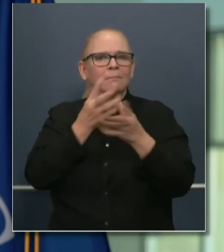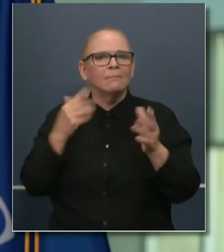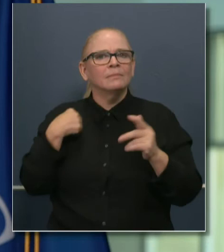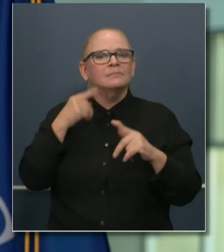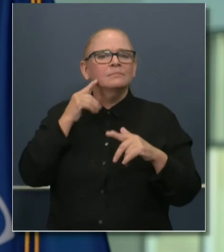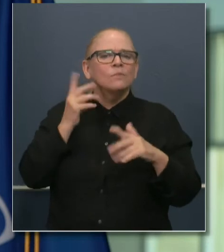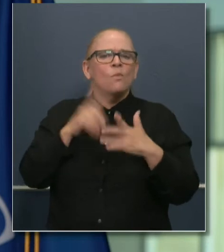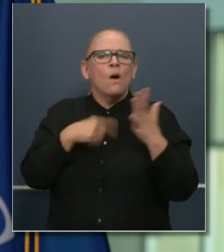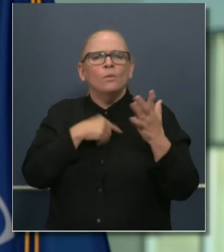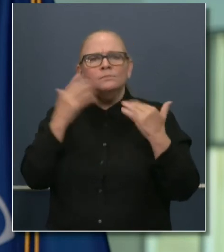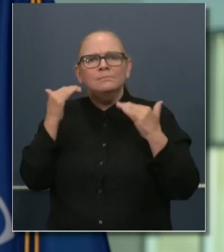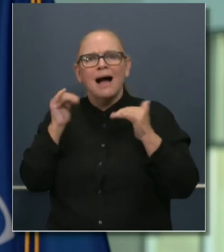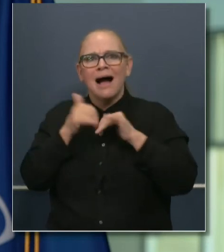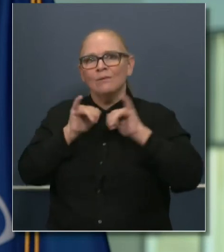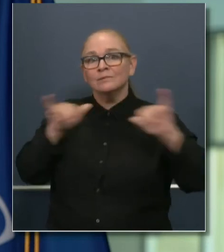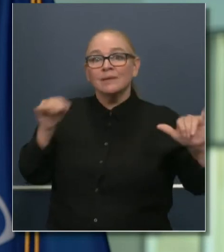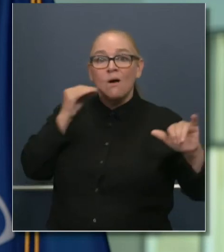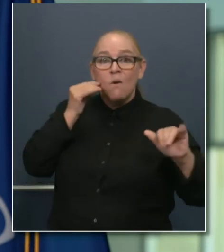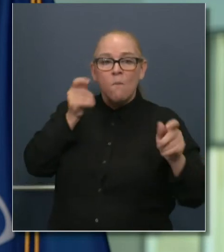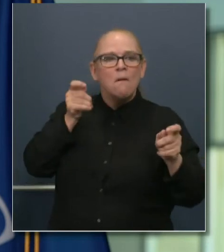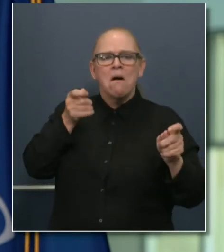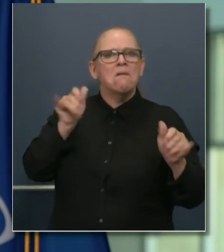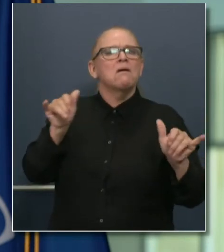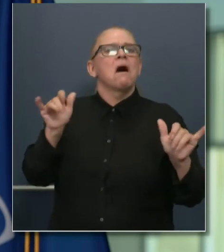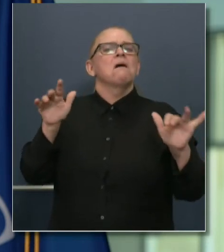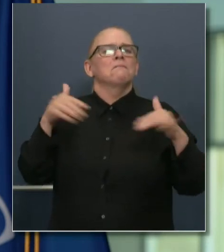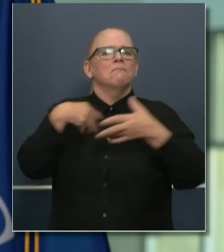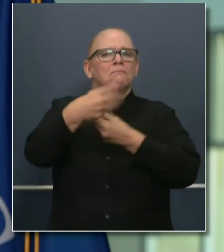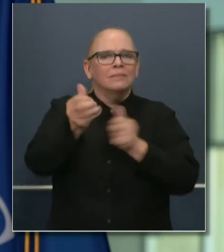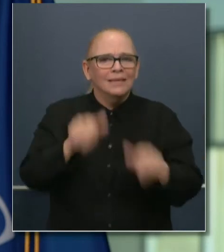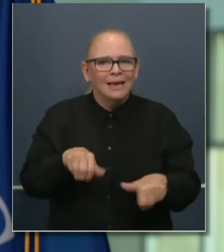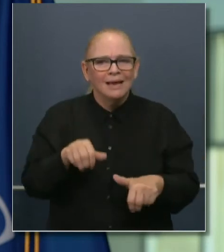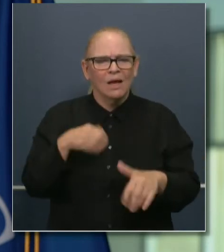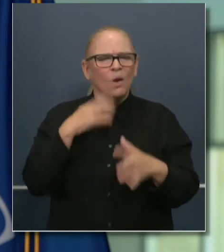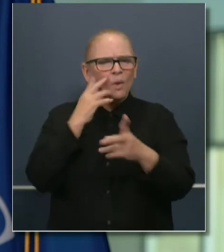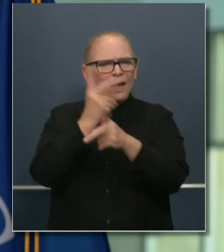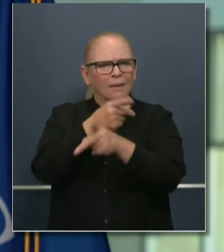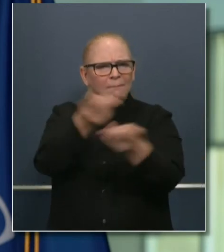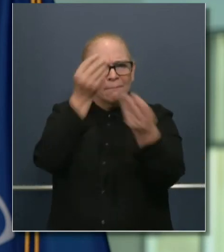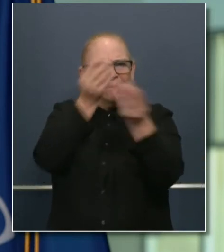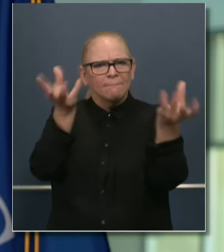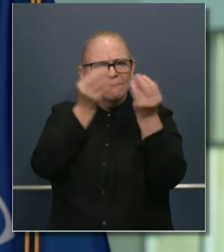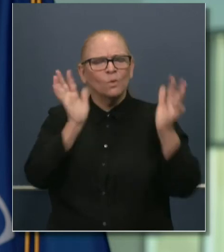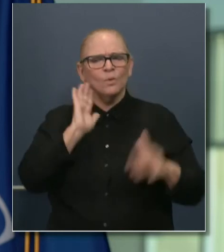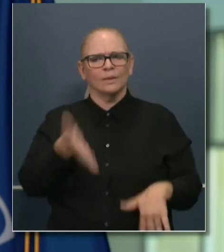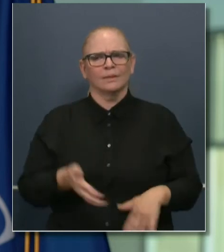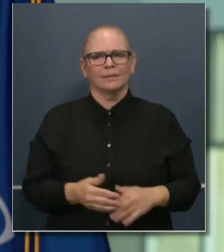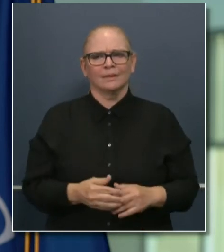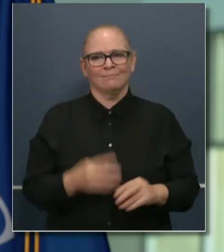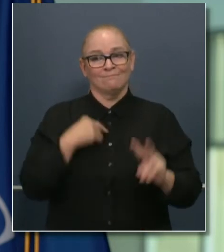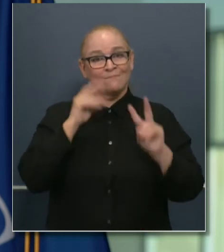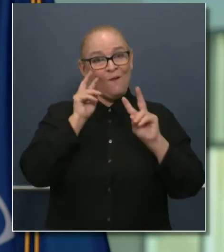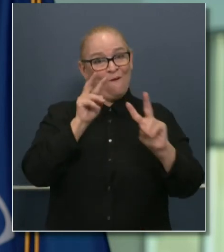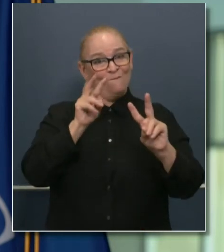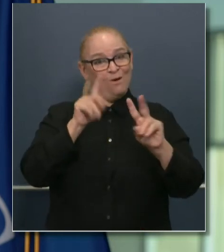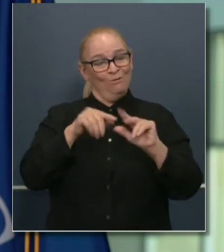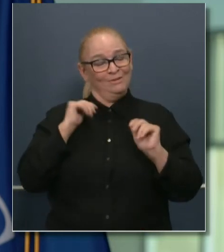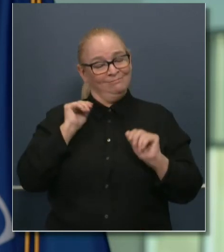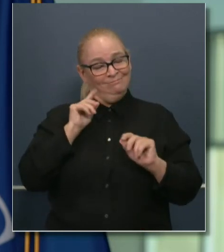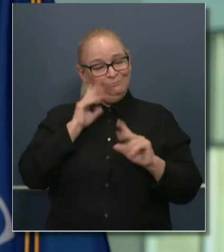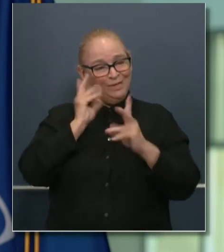subsequent efforts to reopen. And so that's what we're looking forward to. And based on this last